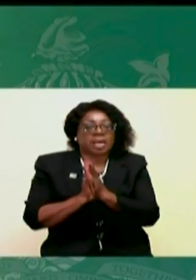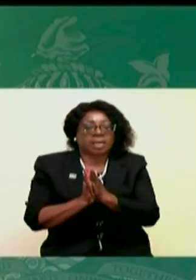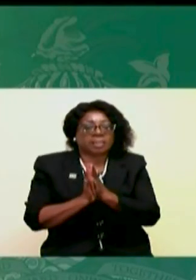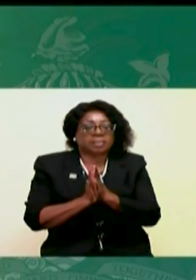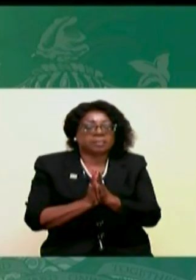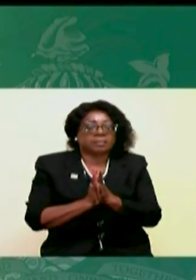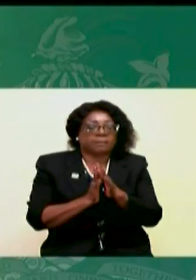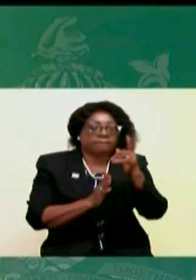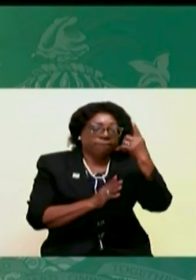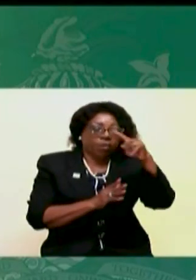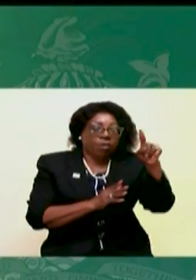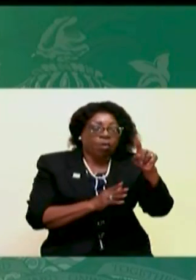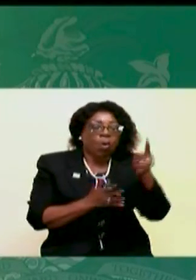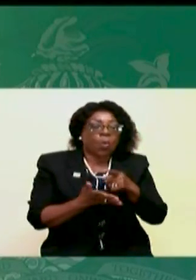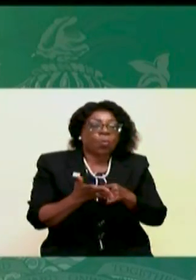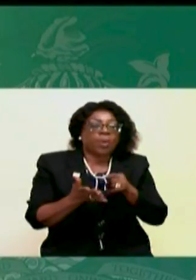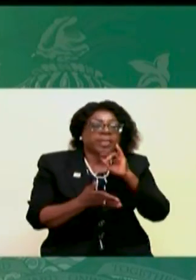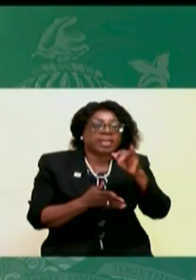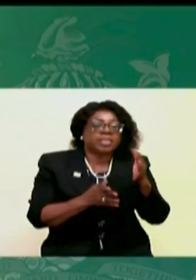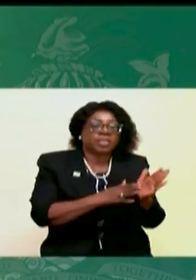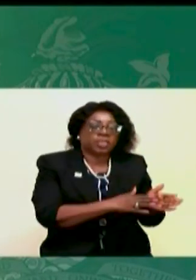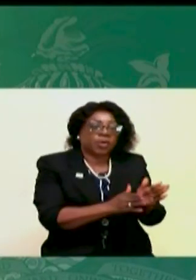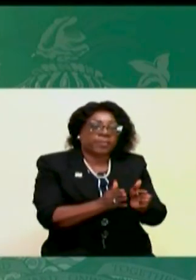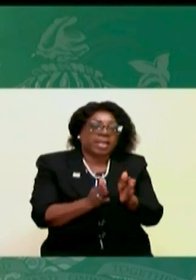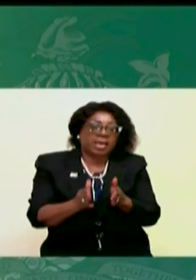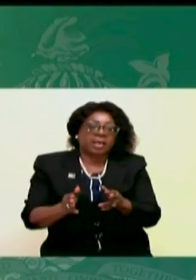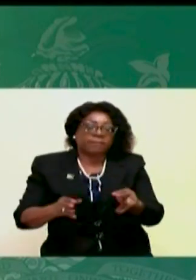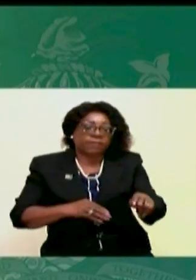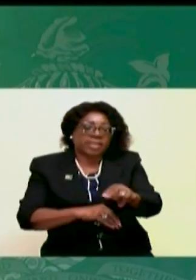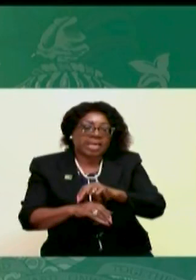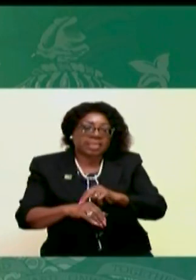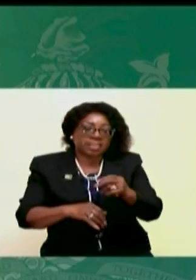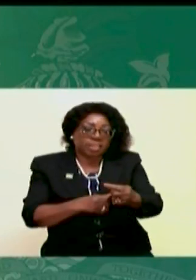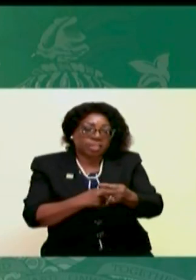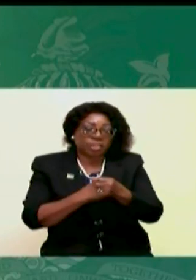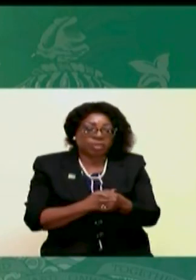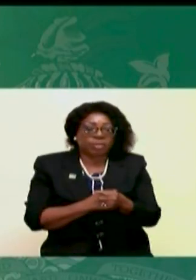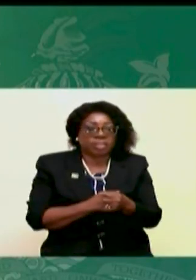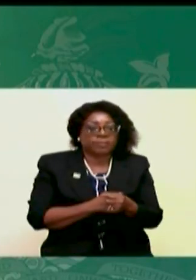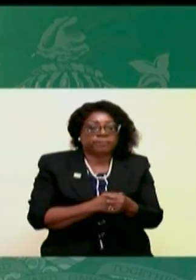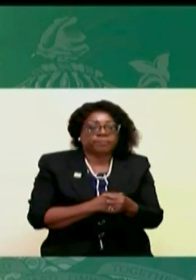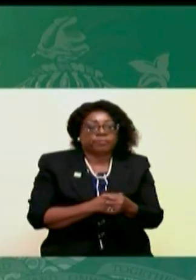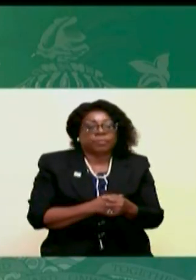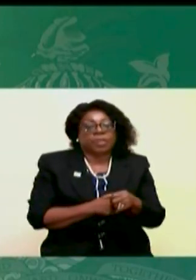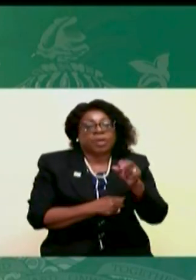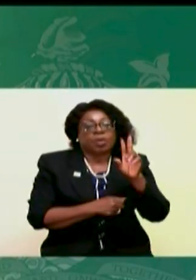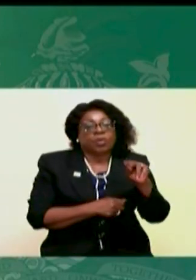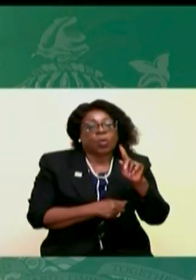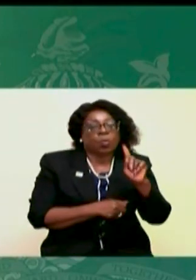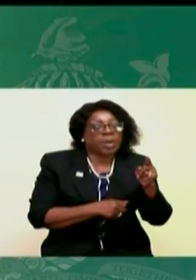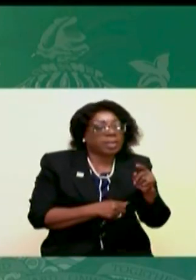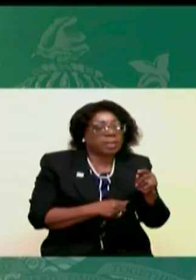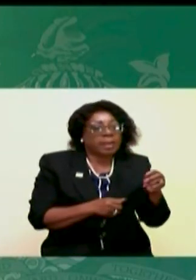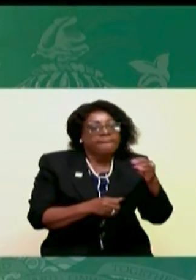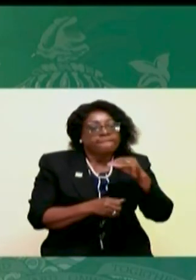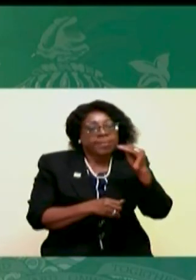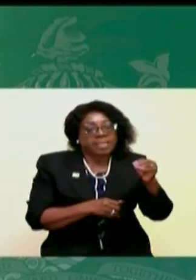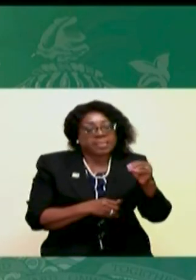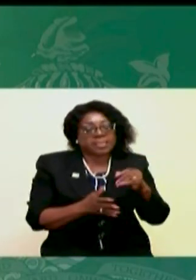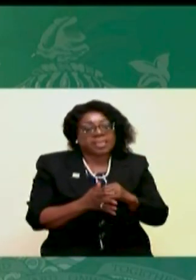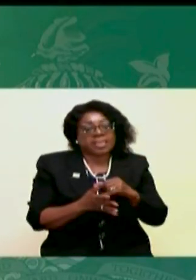security? And I noticed and listened that no one mentioned it at all during the last